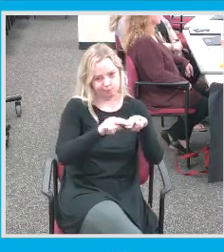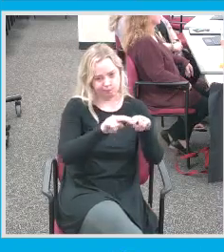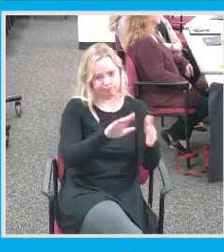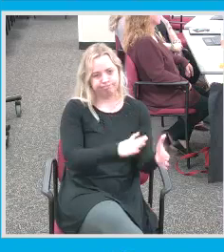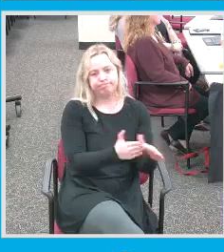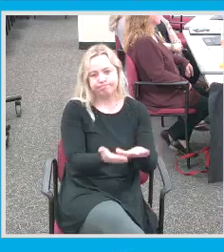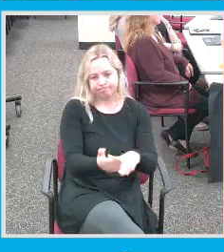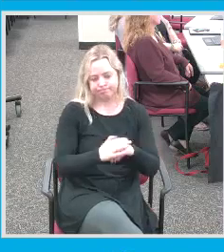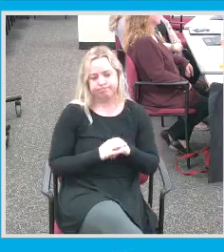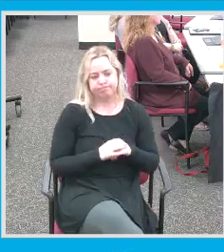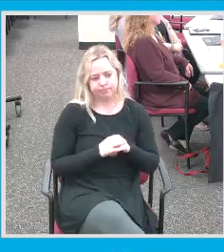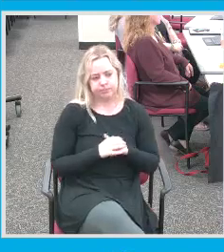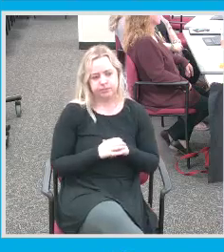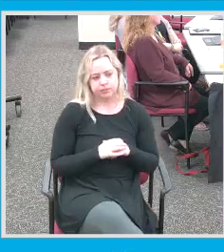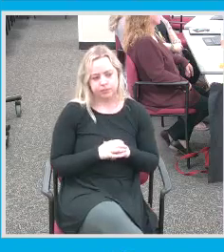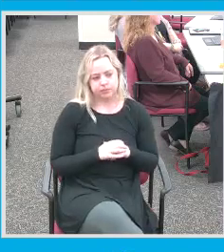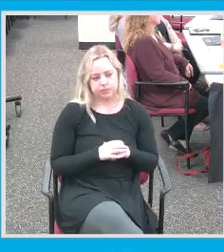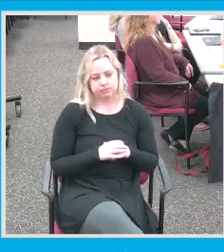population.